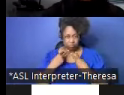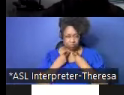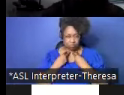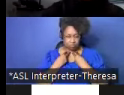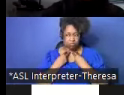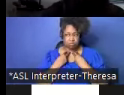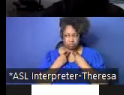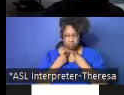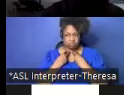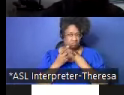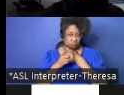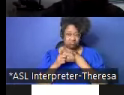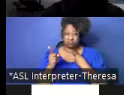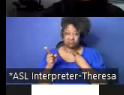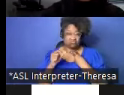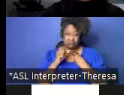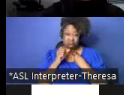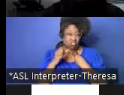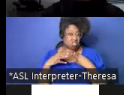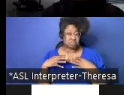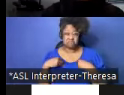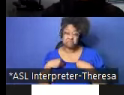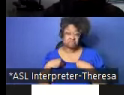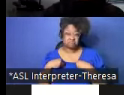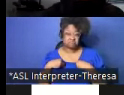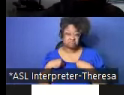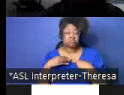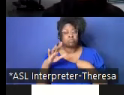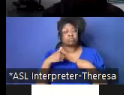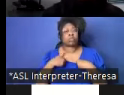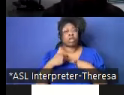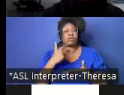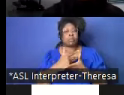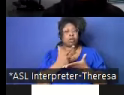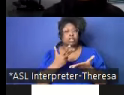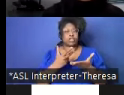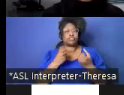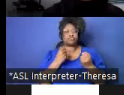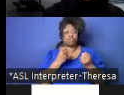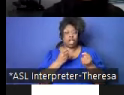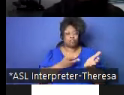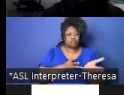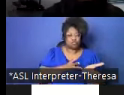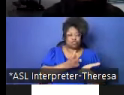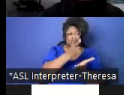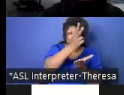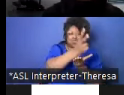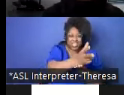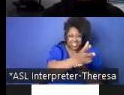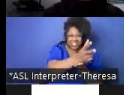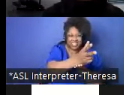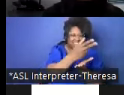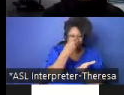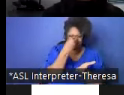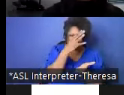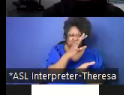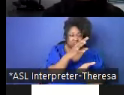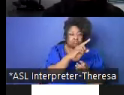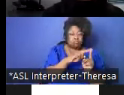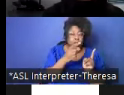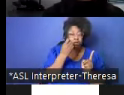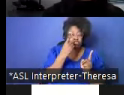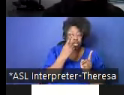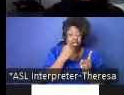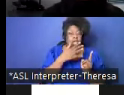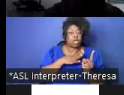And they are not going to take it lightly. I park in the driveway, I don't care. But then I will not be able to get in and out